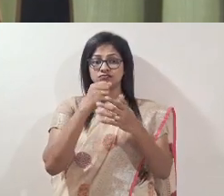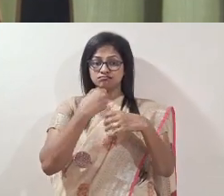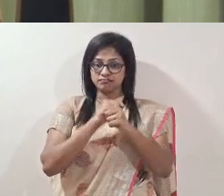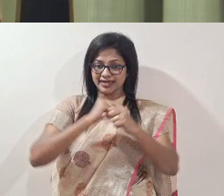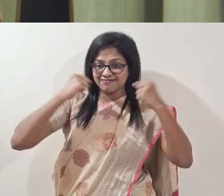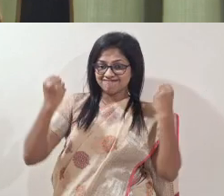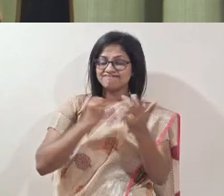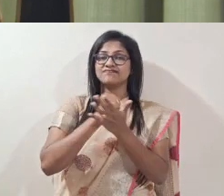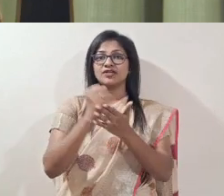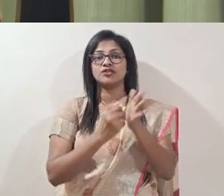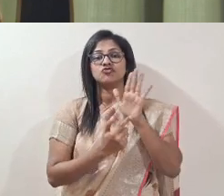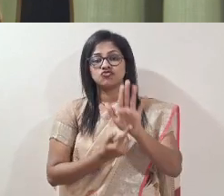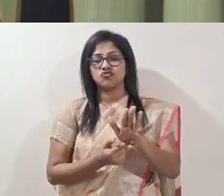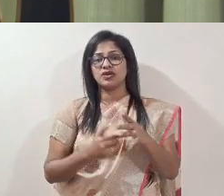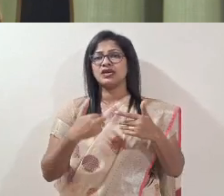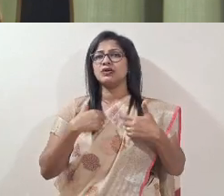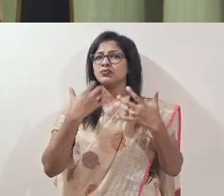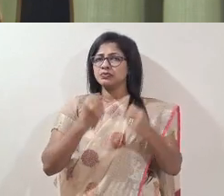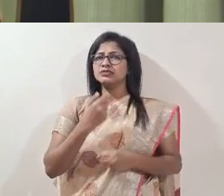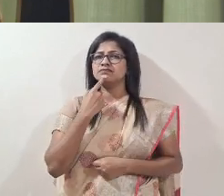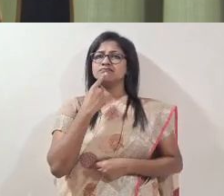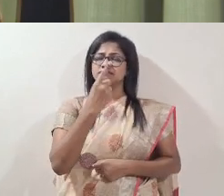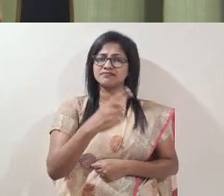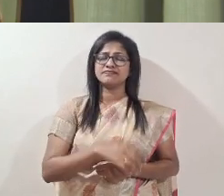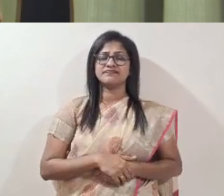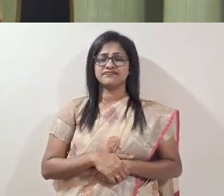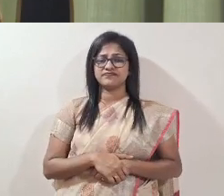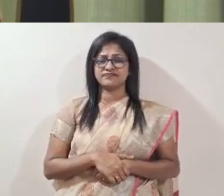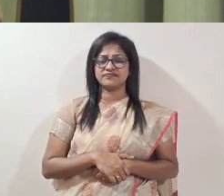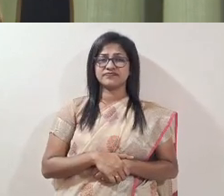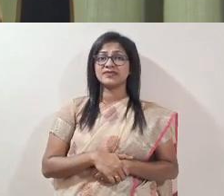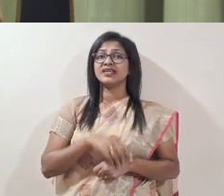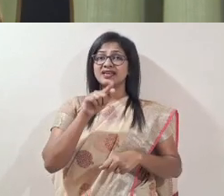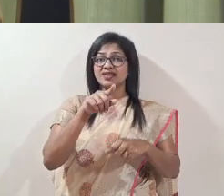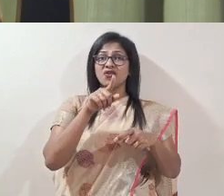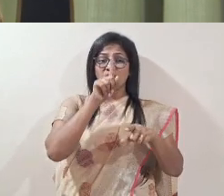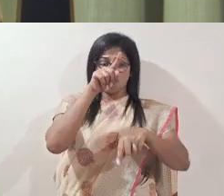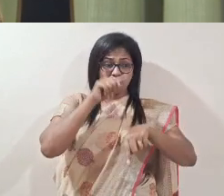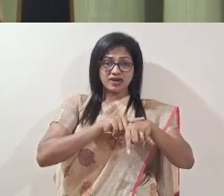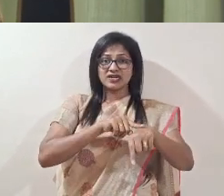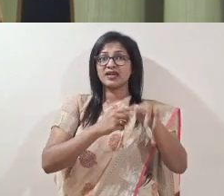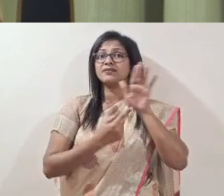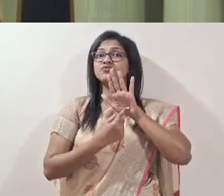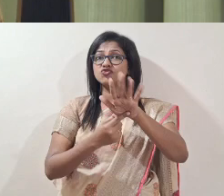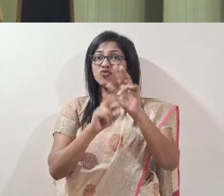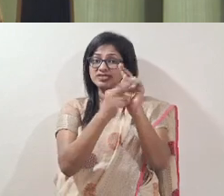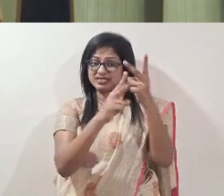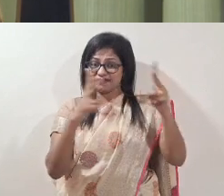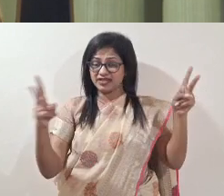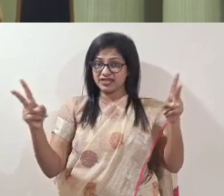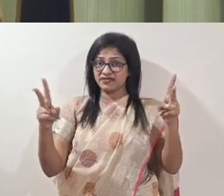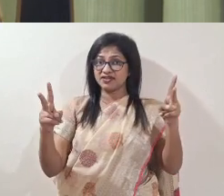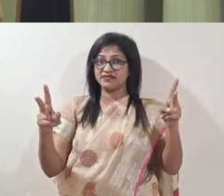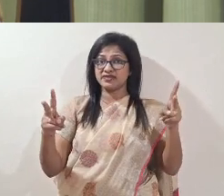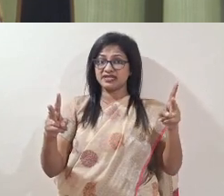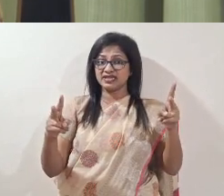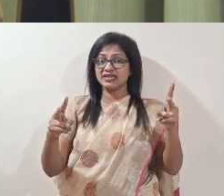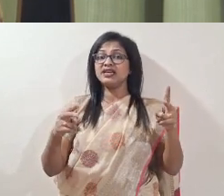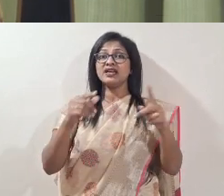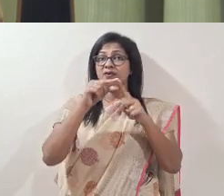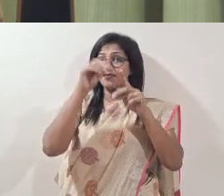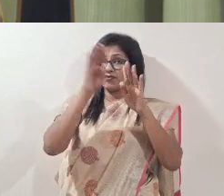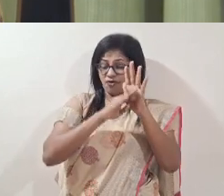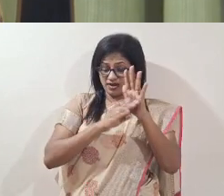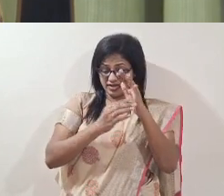attempt. But I just like to tell you that when you are trying to do many things all at a time, Yeah. evolve a policy is